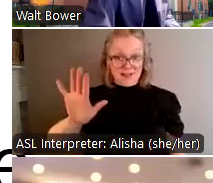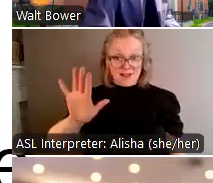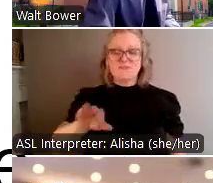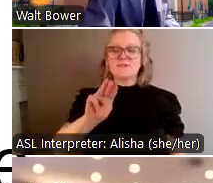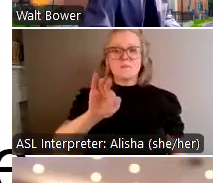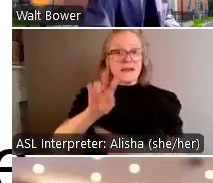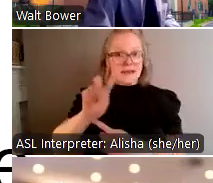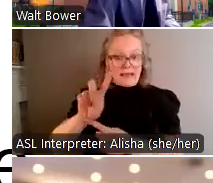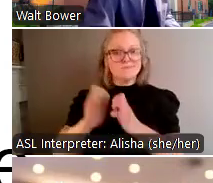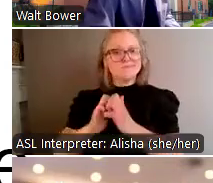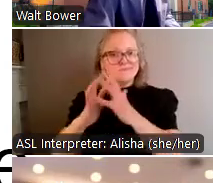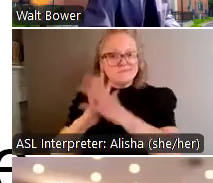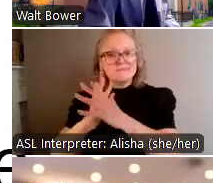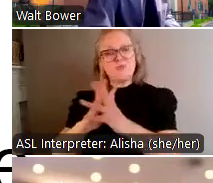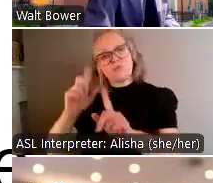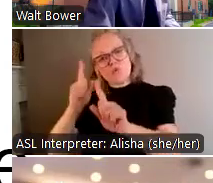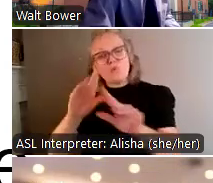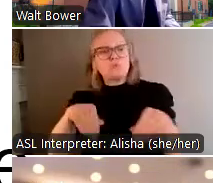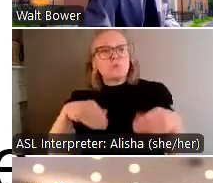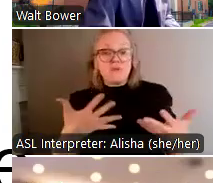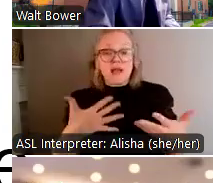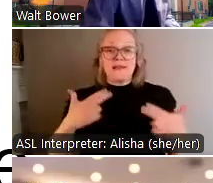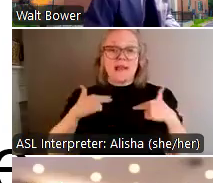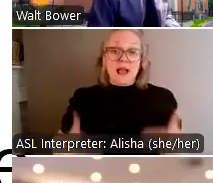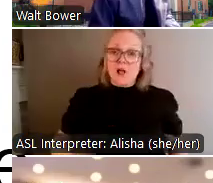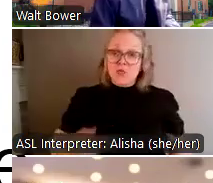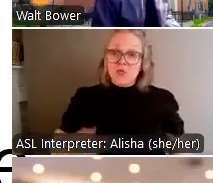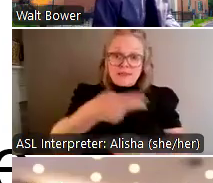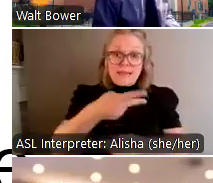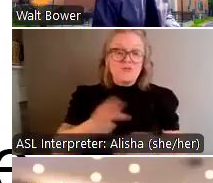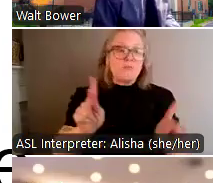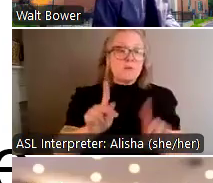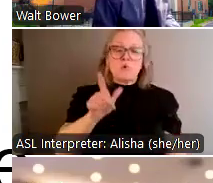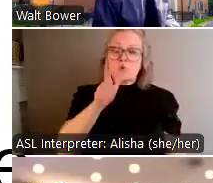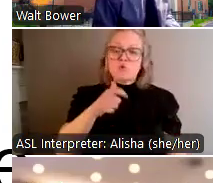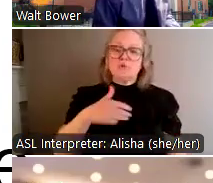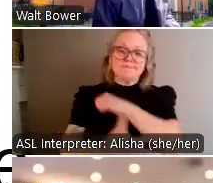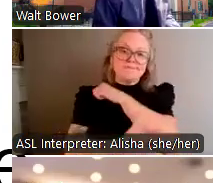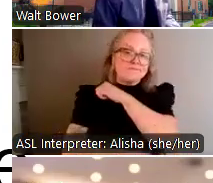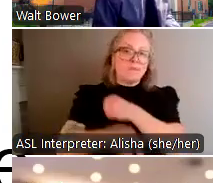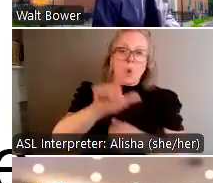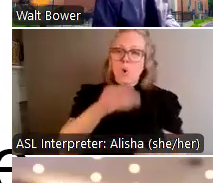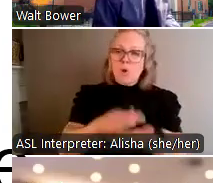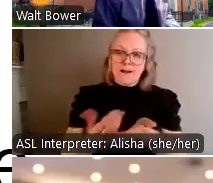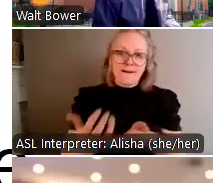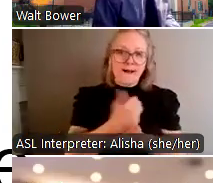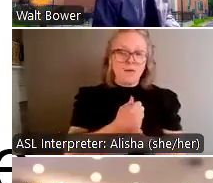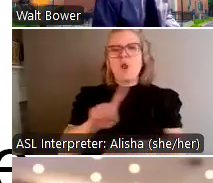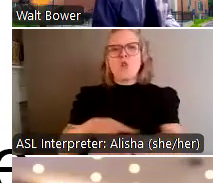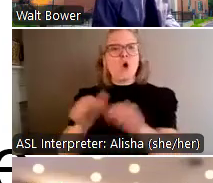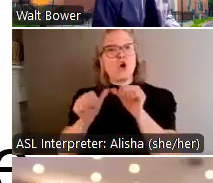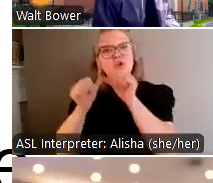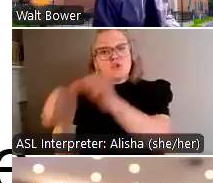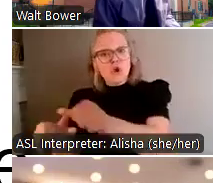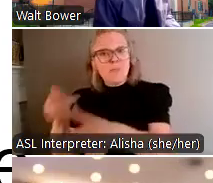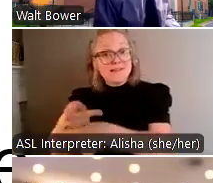was created to provide health care to those individuals who had low income. And long-term care at that time was